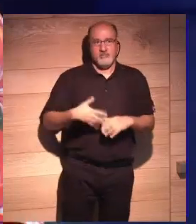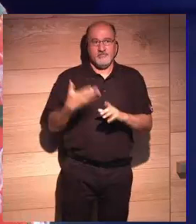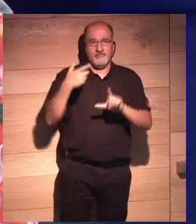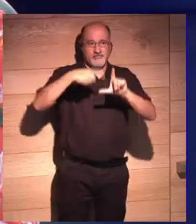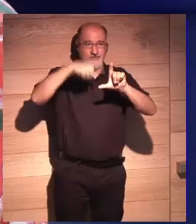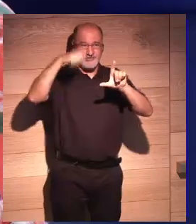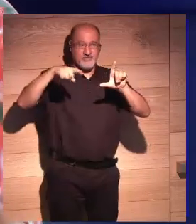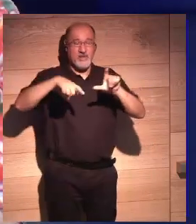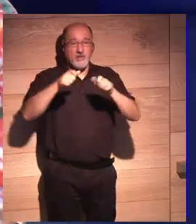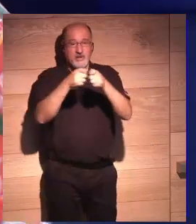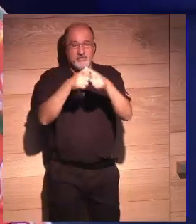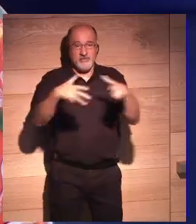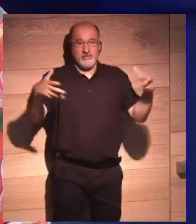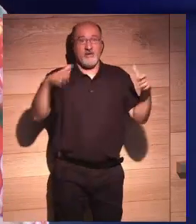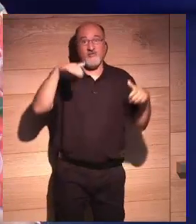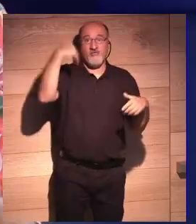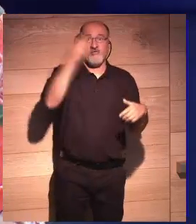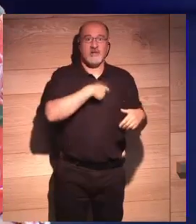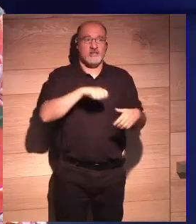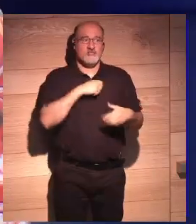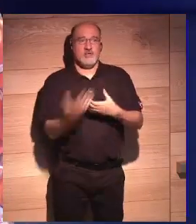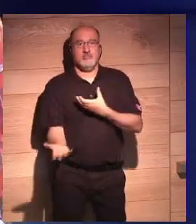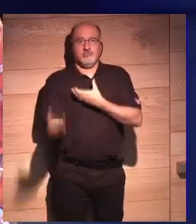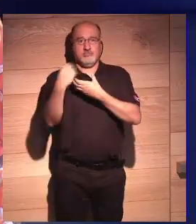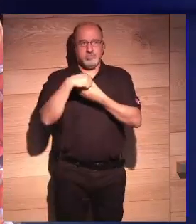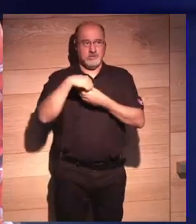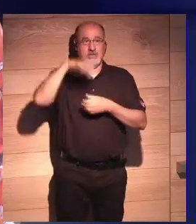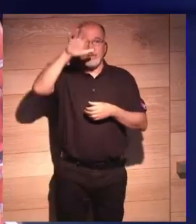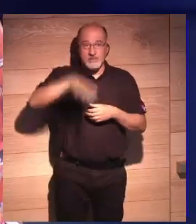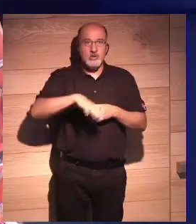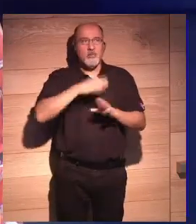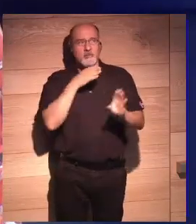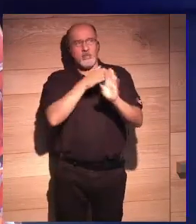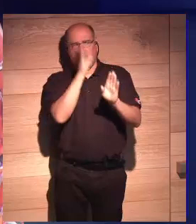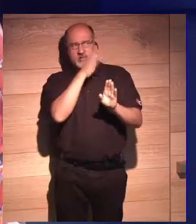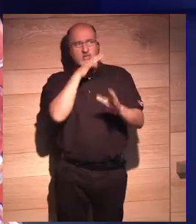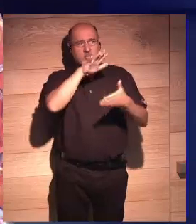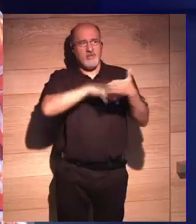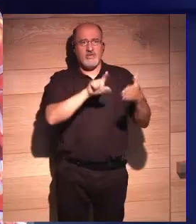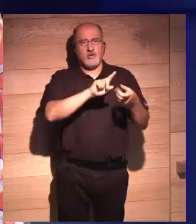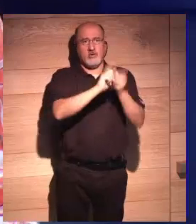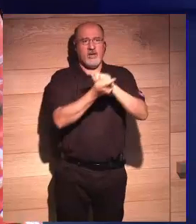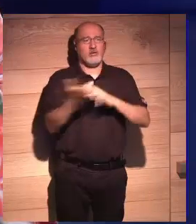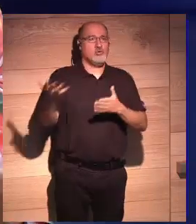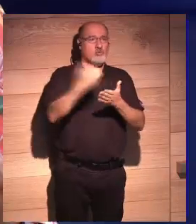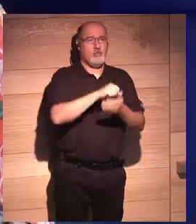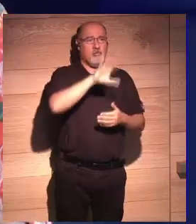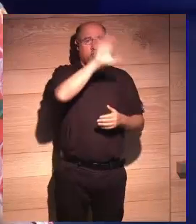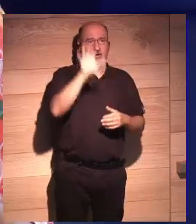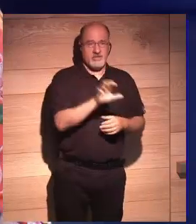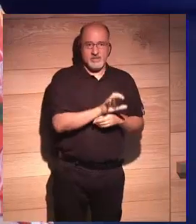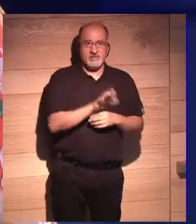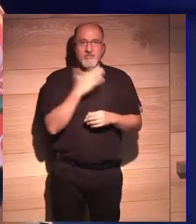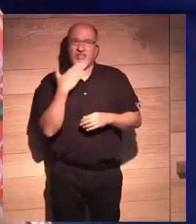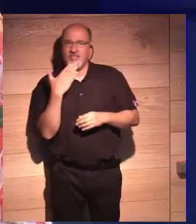Office in Catalonia. They said we need the metrics to grow so that people come to Catalonia but not to the capital. And I said,